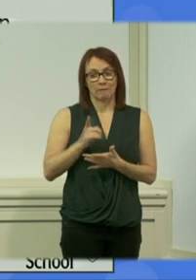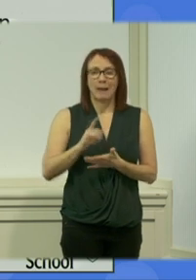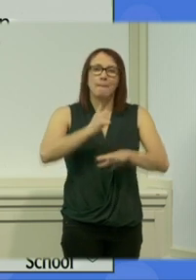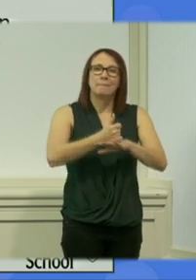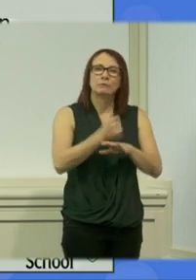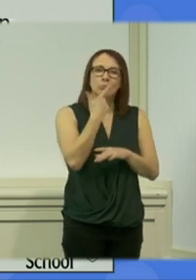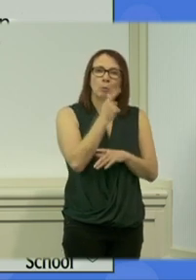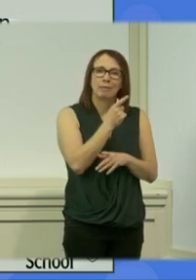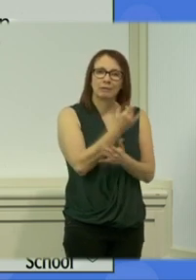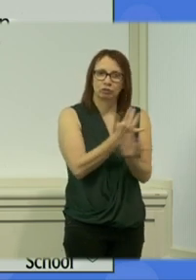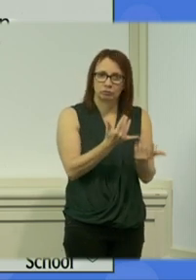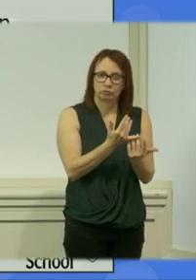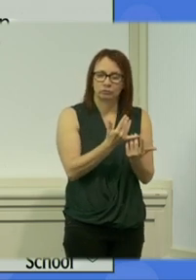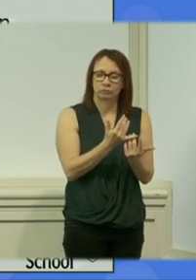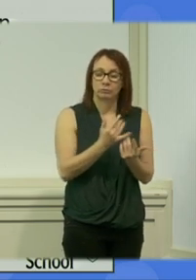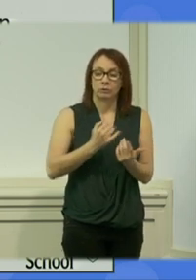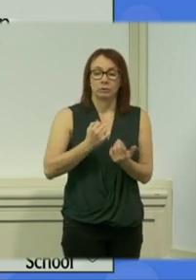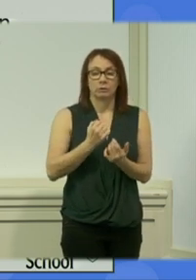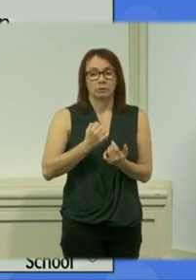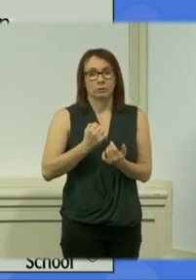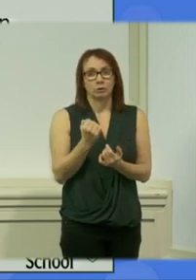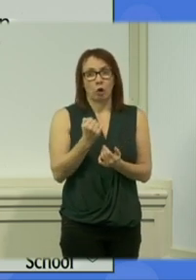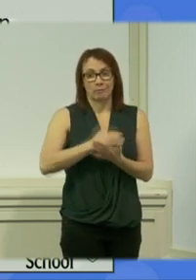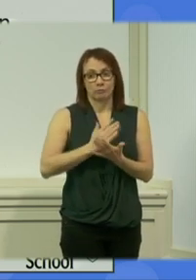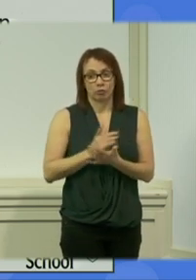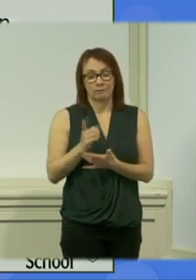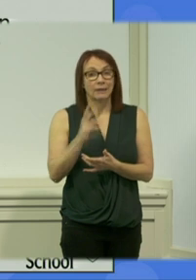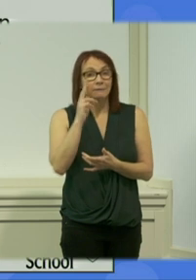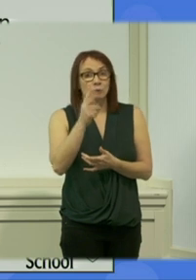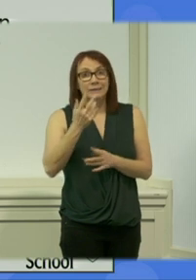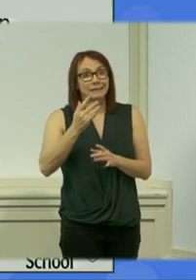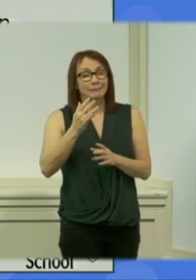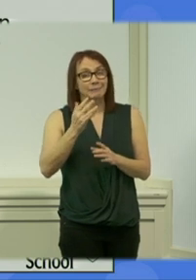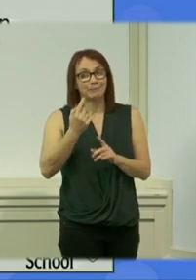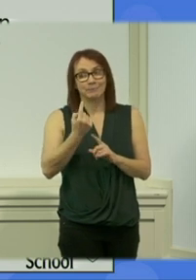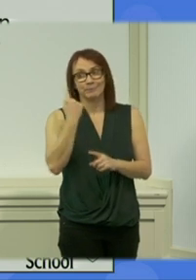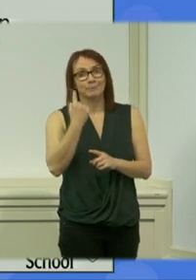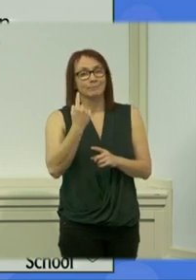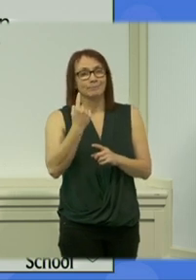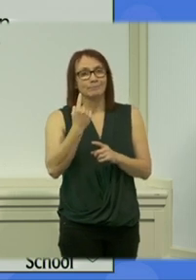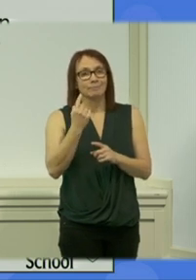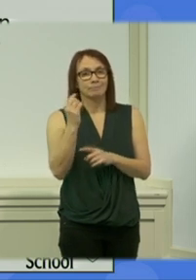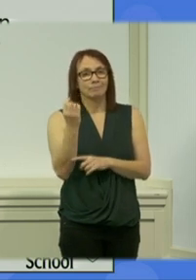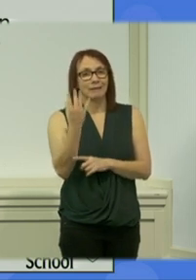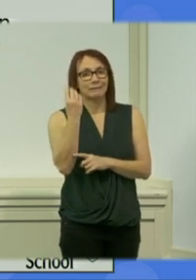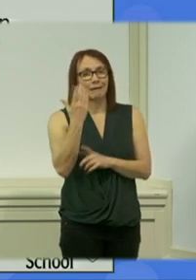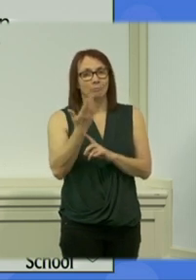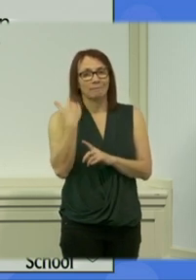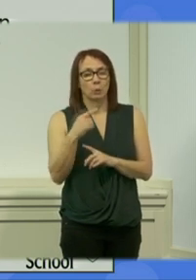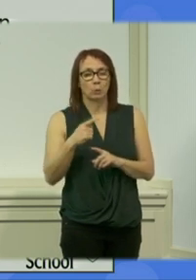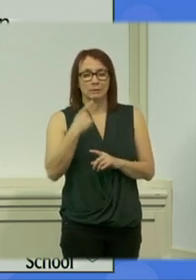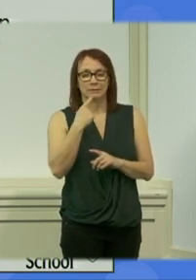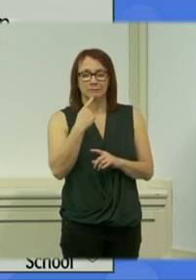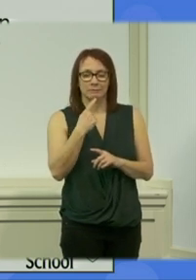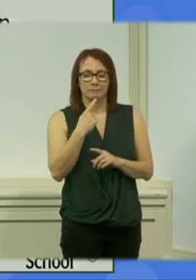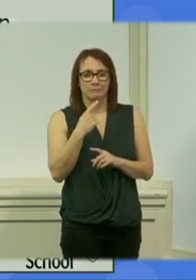population actually, of these interest payments, and you'll have seen this in the last in the slide with the different